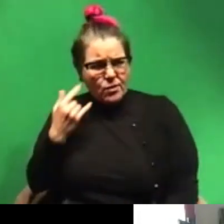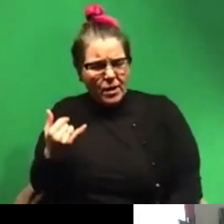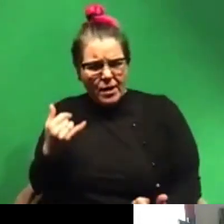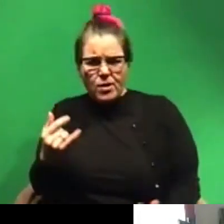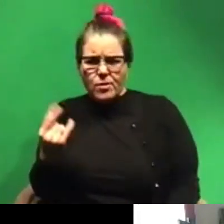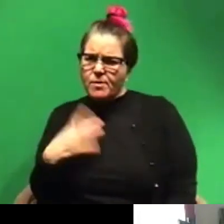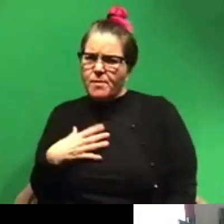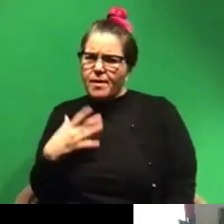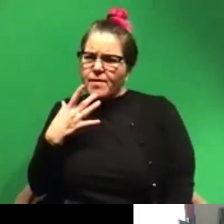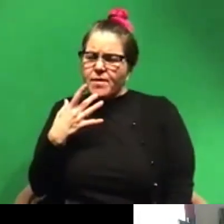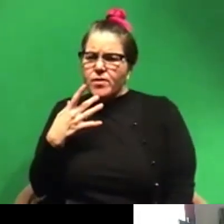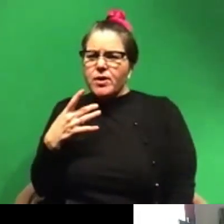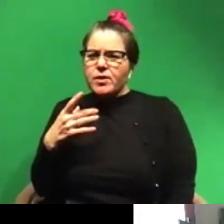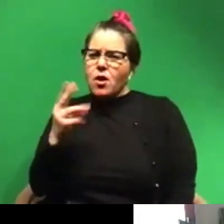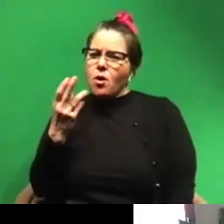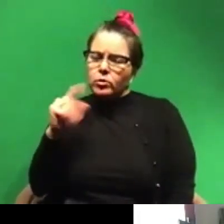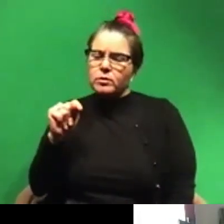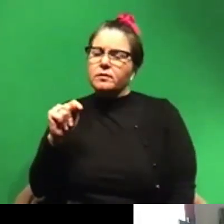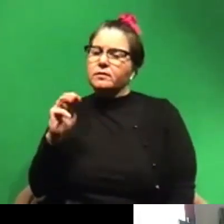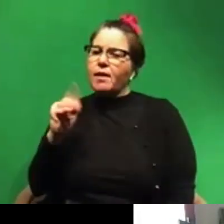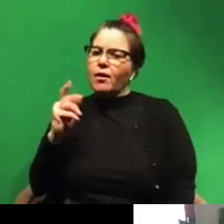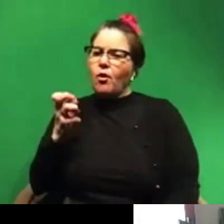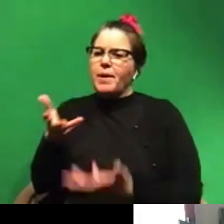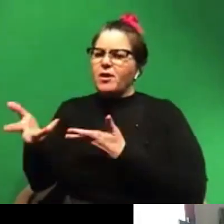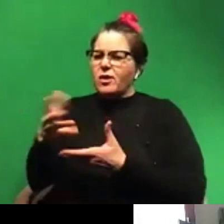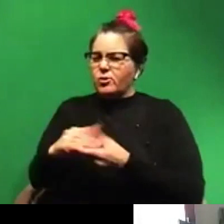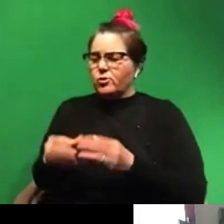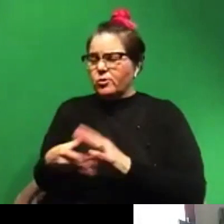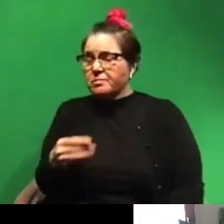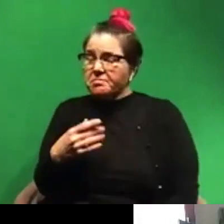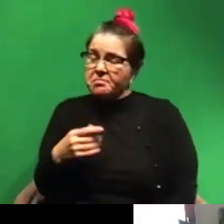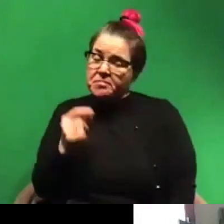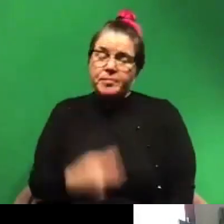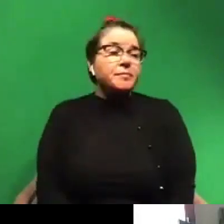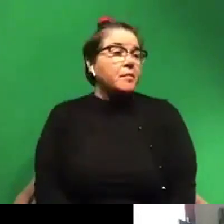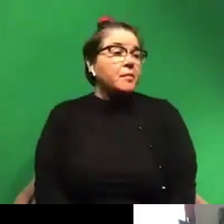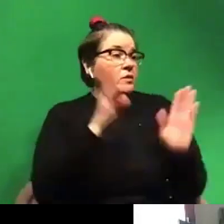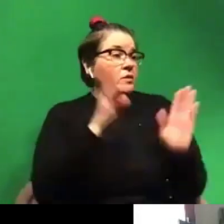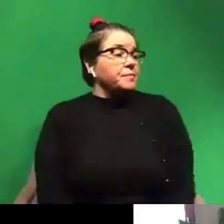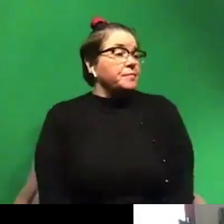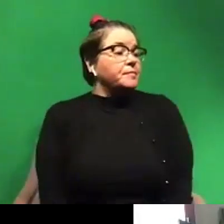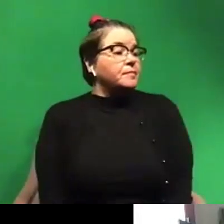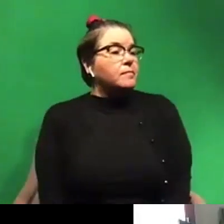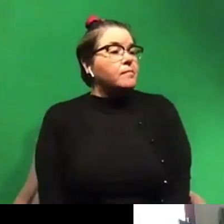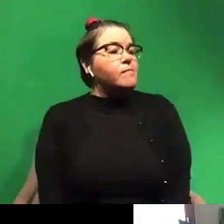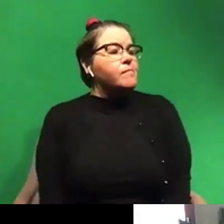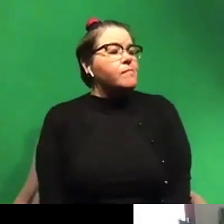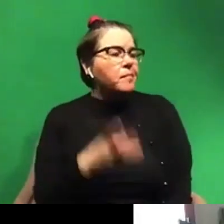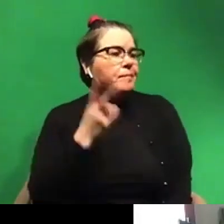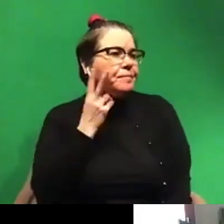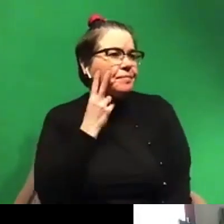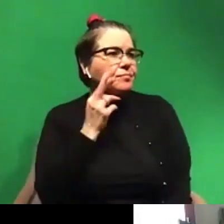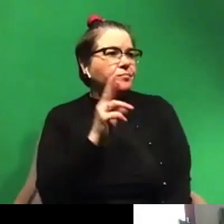favorite host microbe interaction stories. That's awesome. Let's see. Raphael wants to